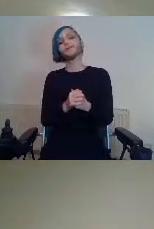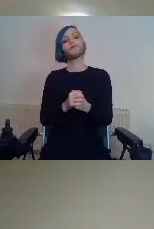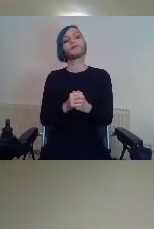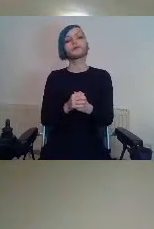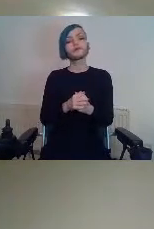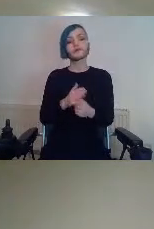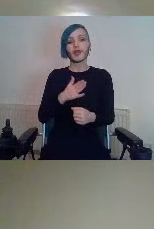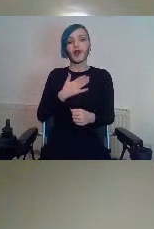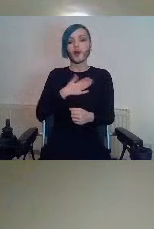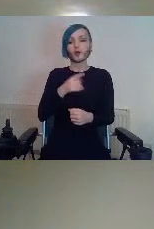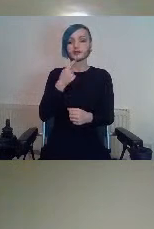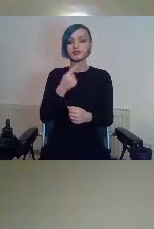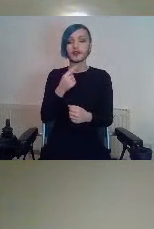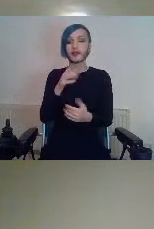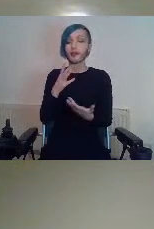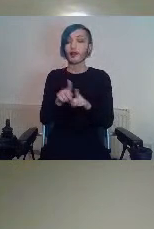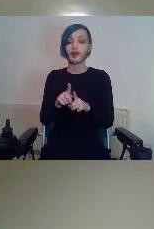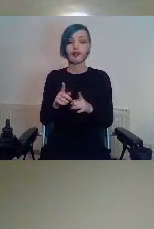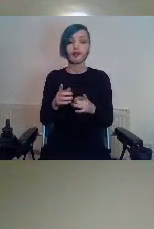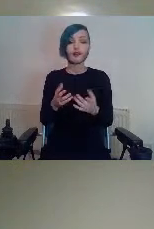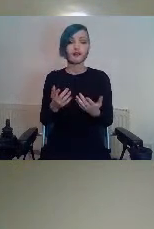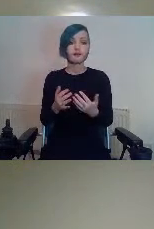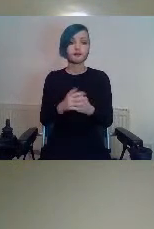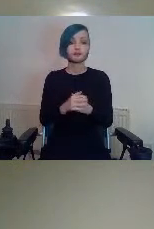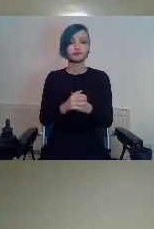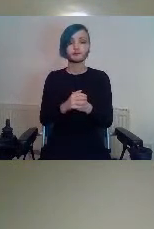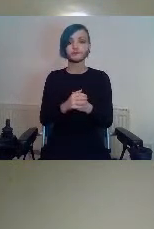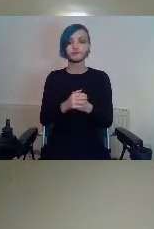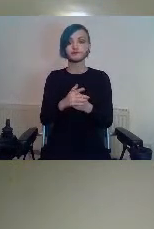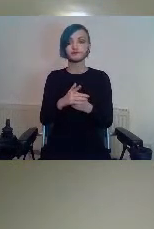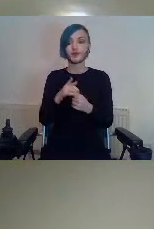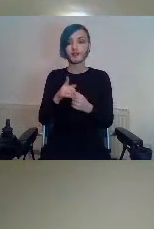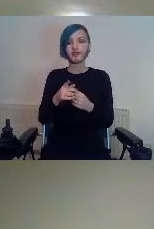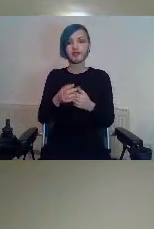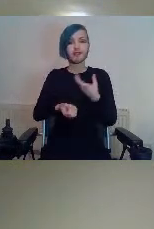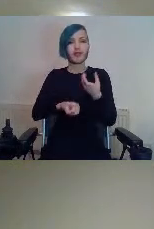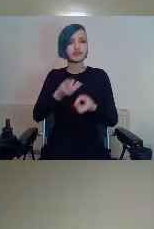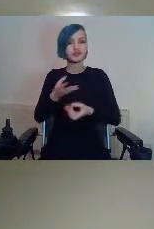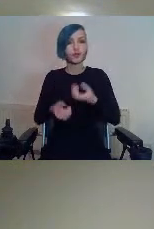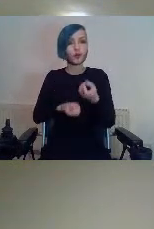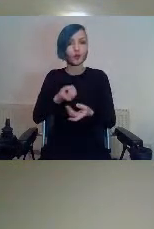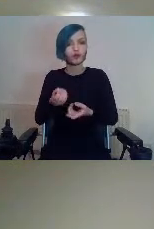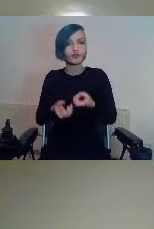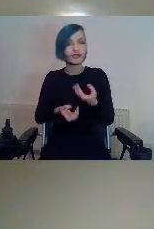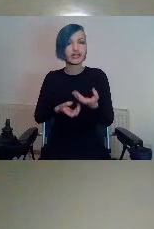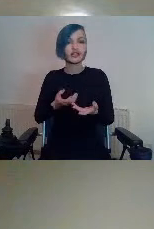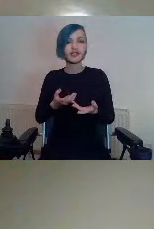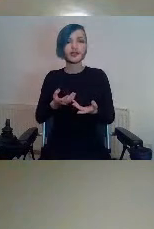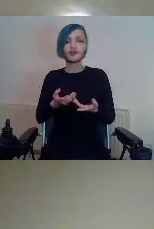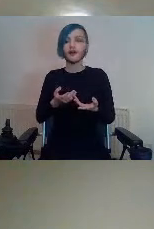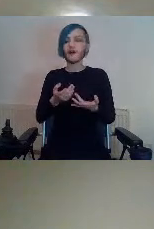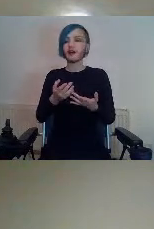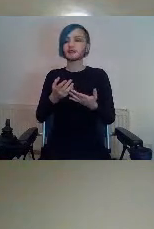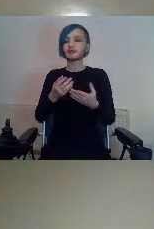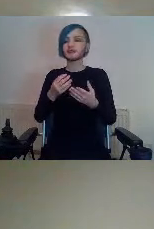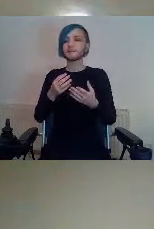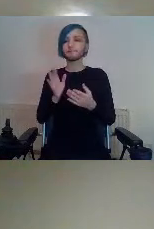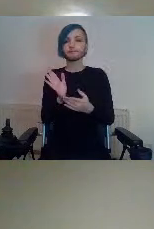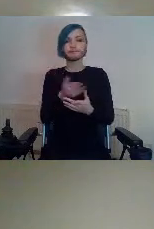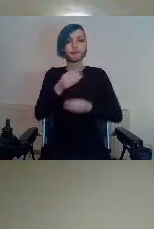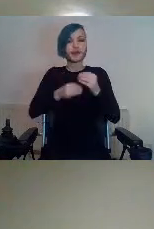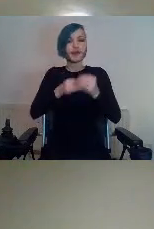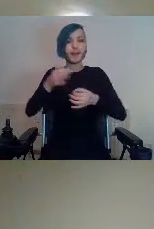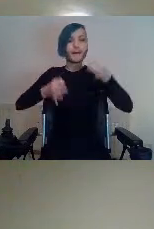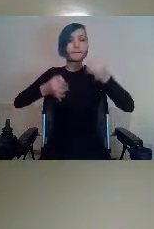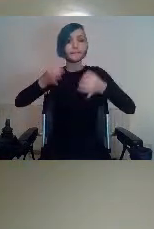what you're saying in terms of the narrative that's been spun and the way in which things have been politicized, and like, I've never heard